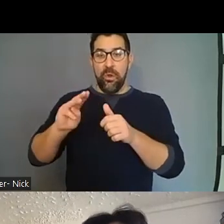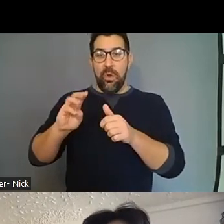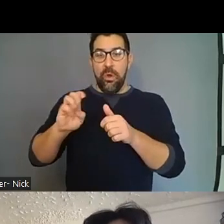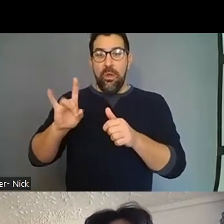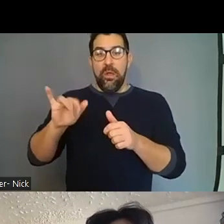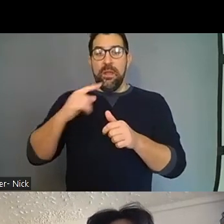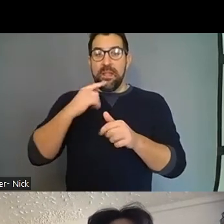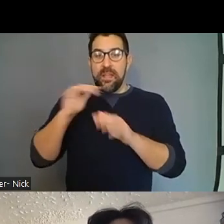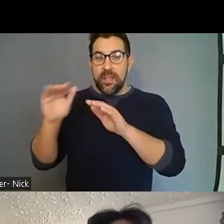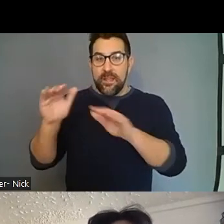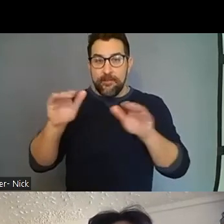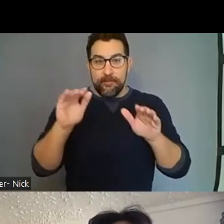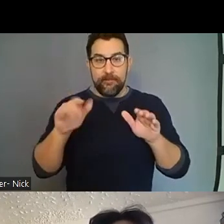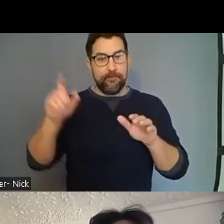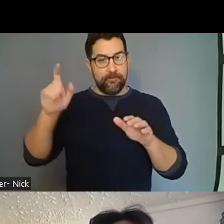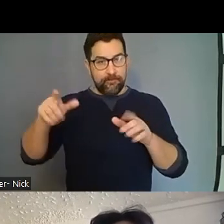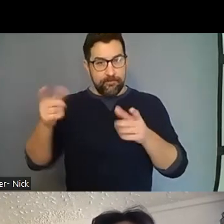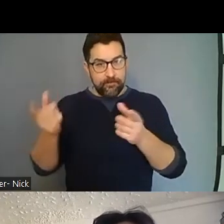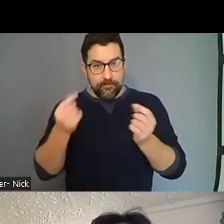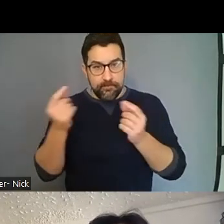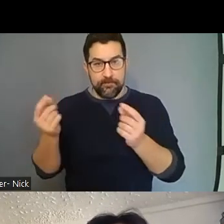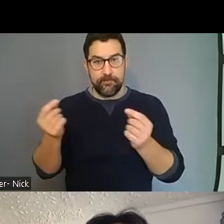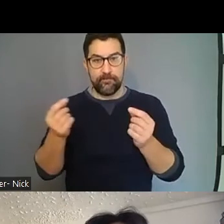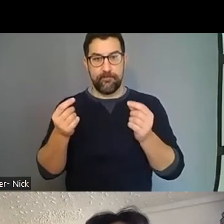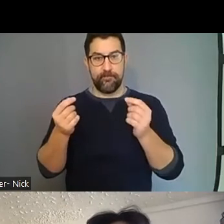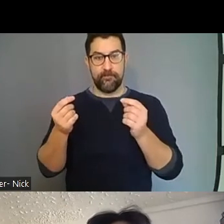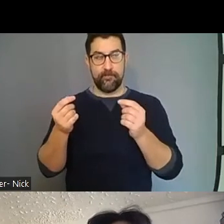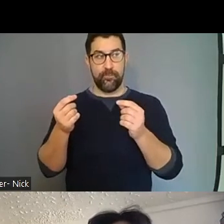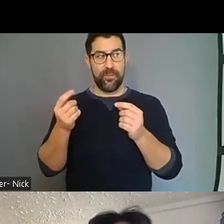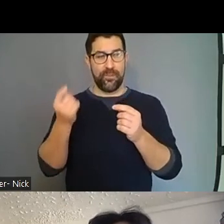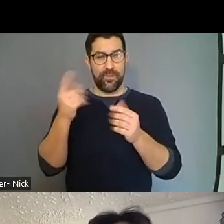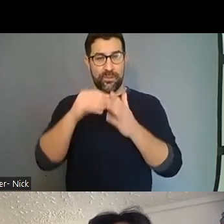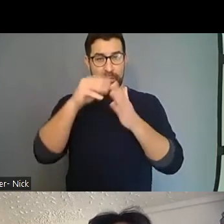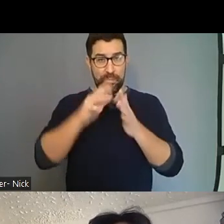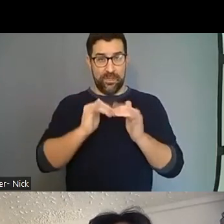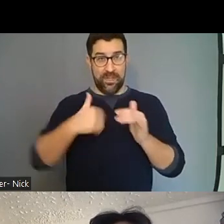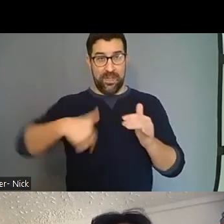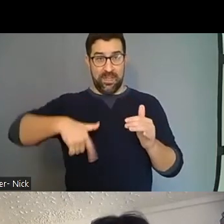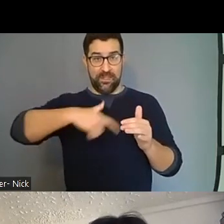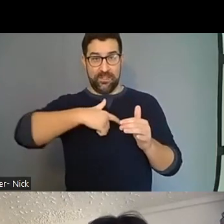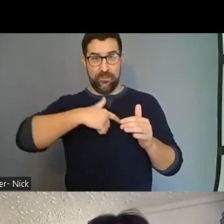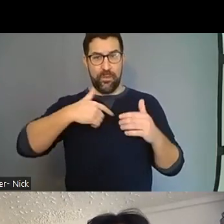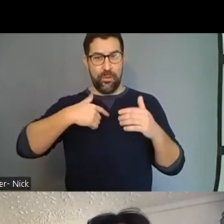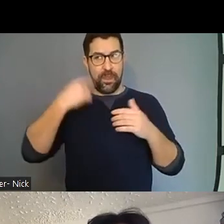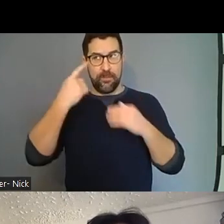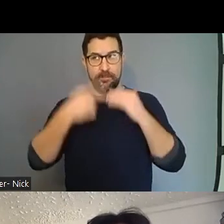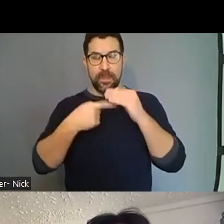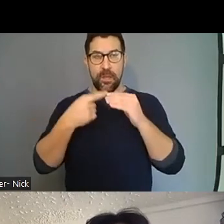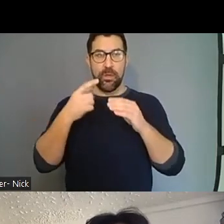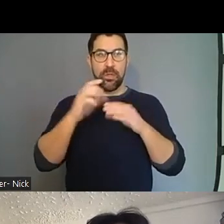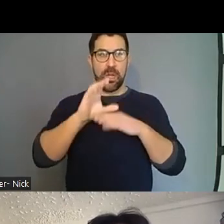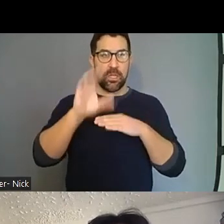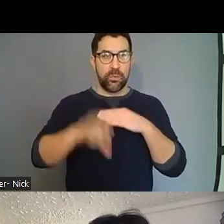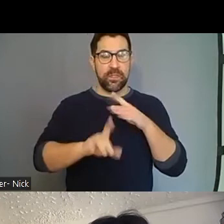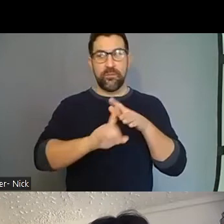this, right? And the thing is, for students like us, we have to think about consequences of walking out.